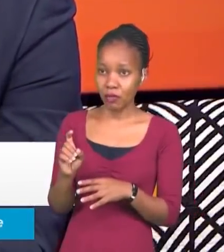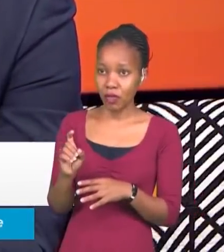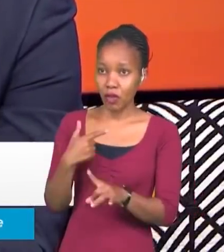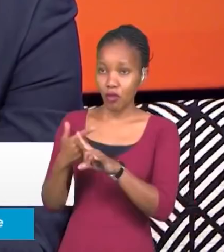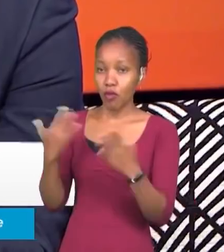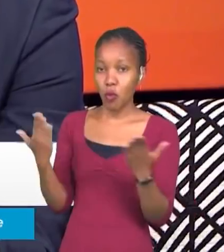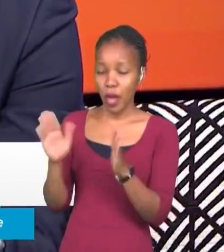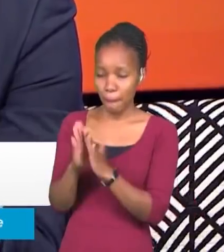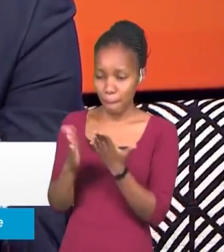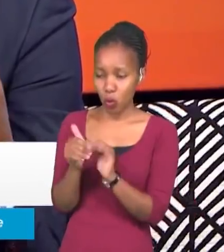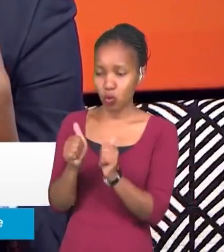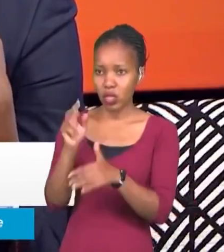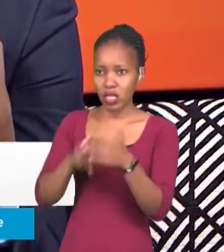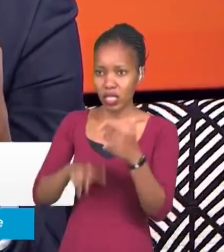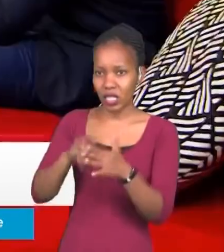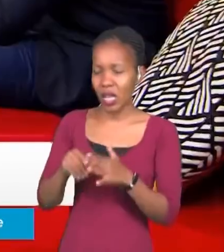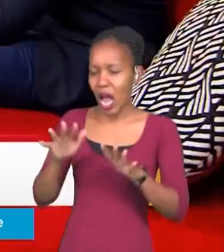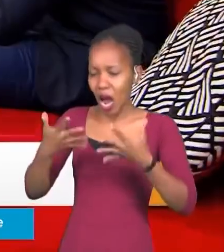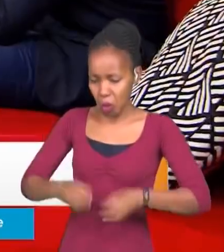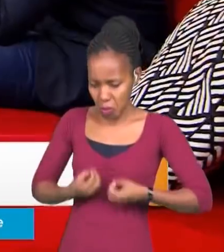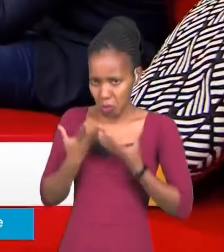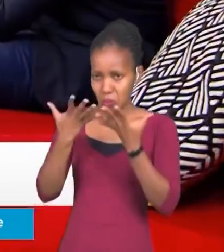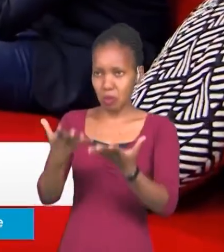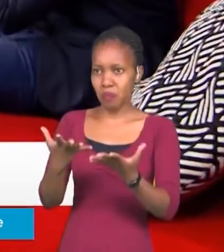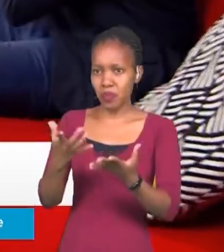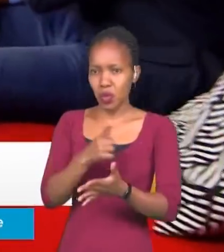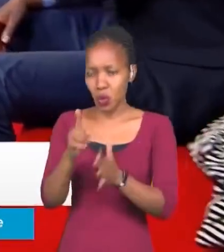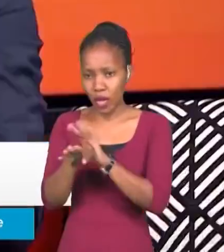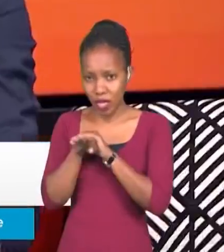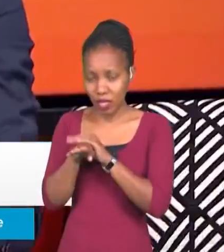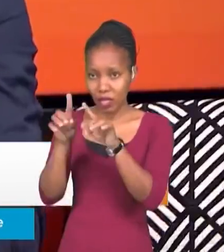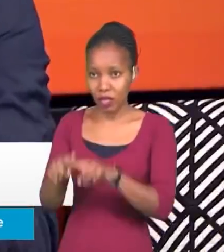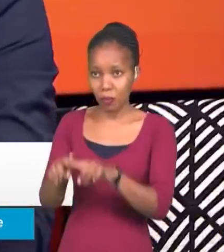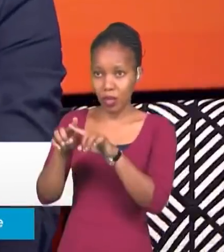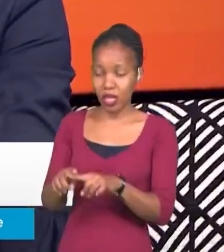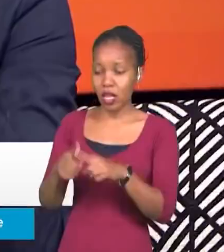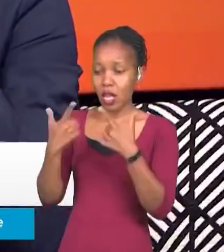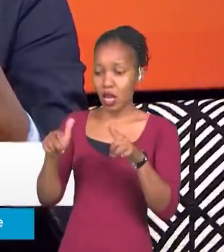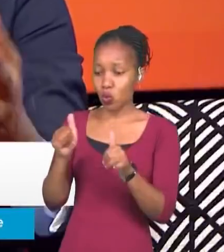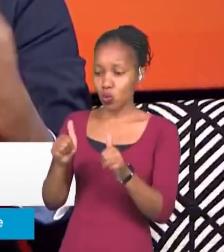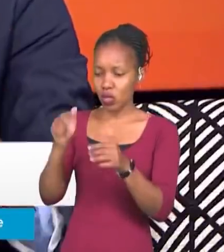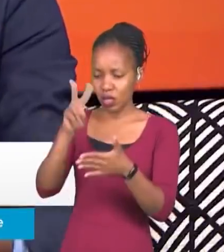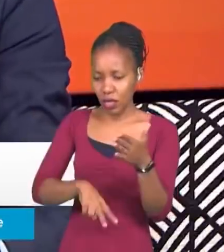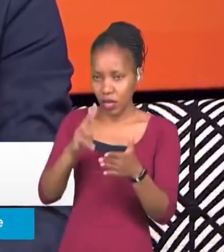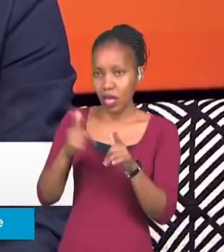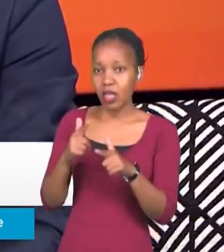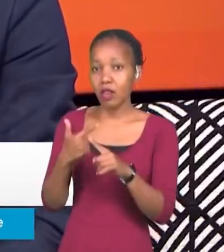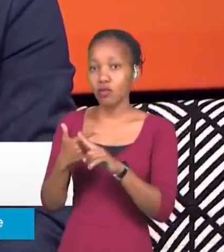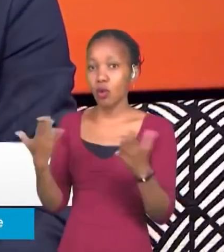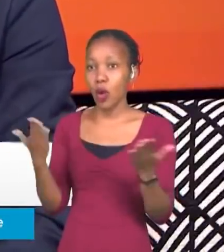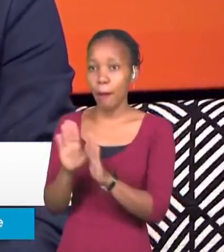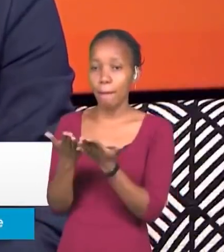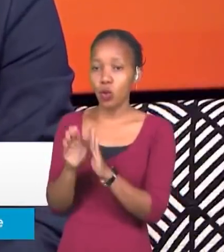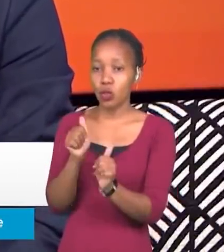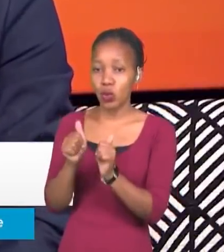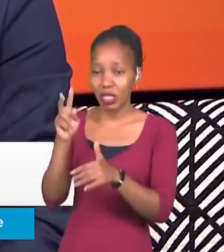the books you read. Yes. Like the way you express yourself, your English, depending on the language you're actually reading, it'll really come out from even the books you read.